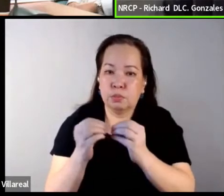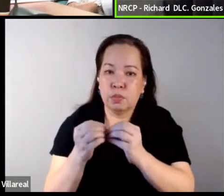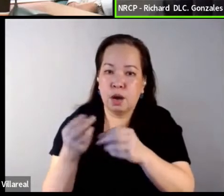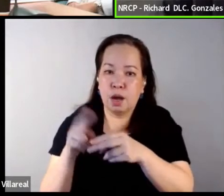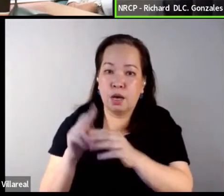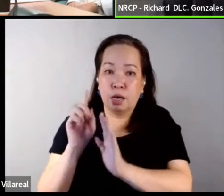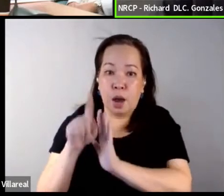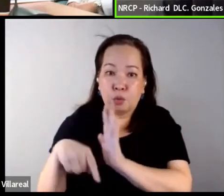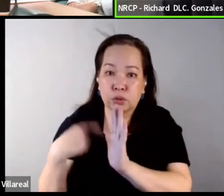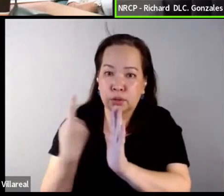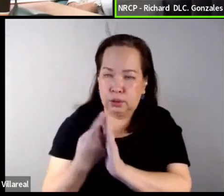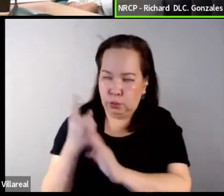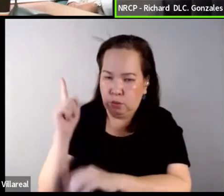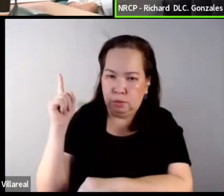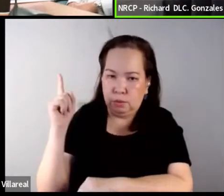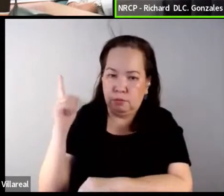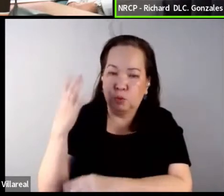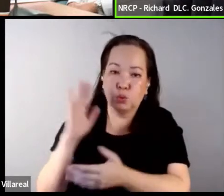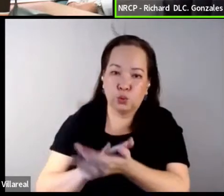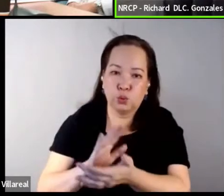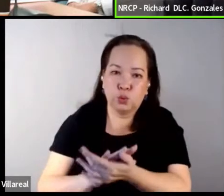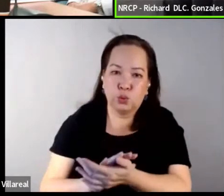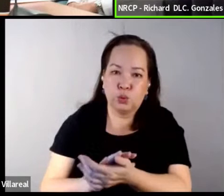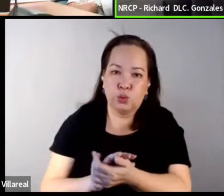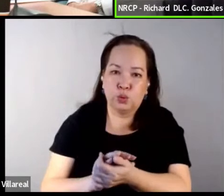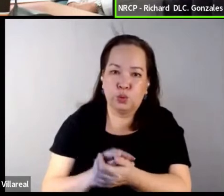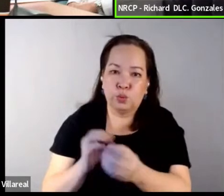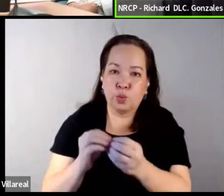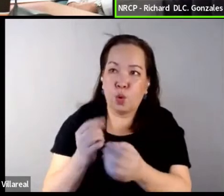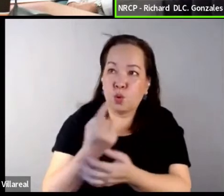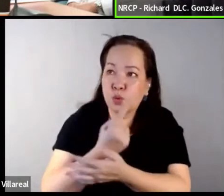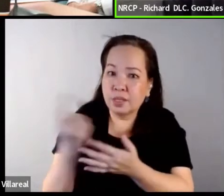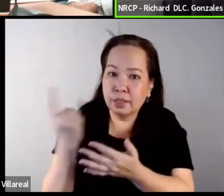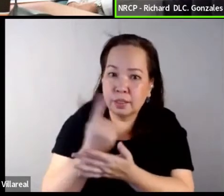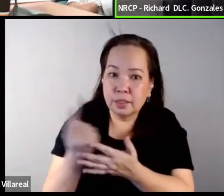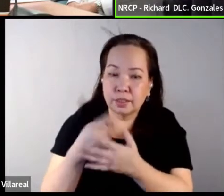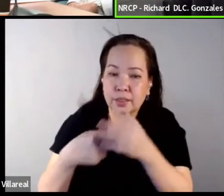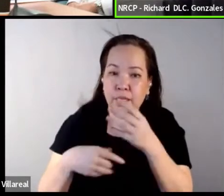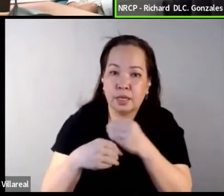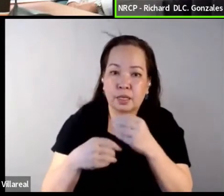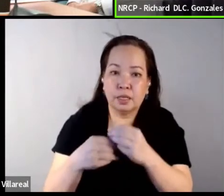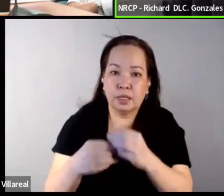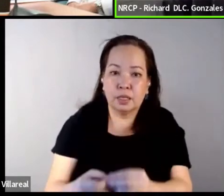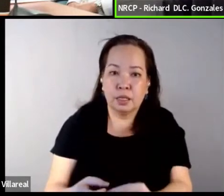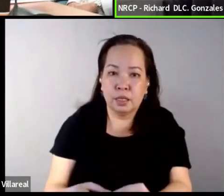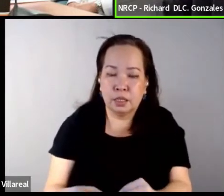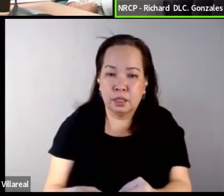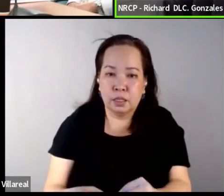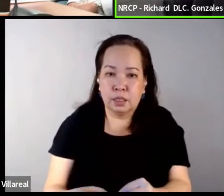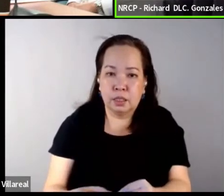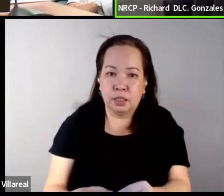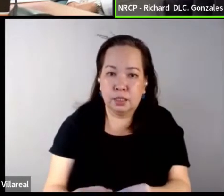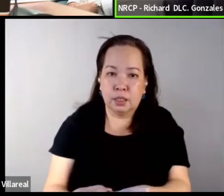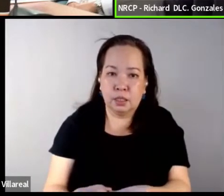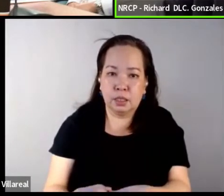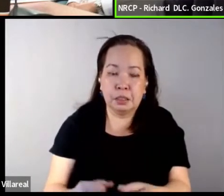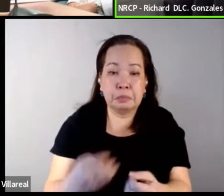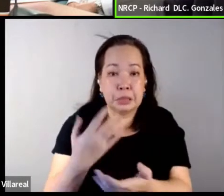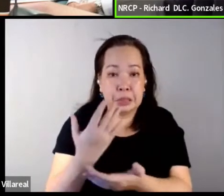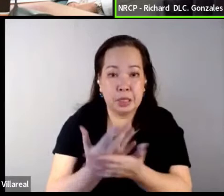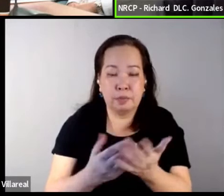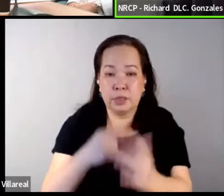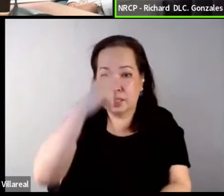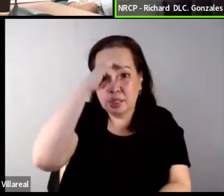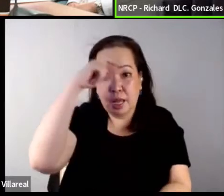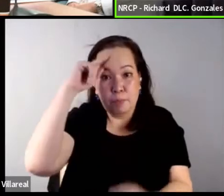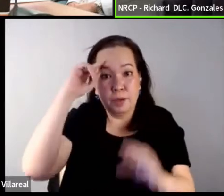school day, more weeks per school term, okay, having weekend classes and even summer classes for